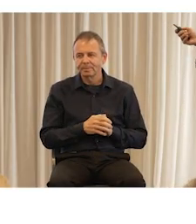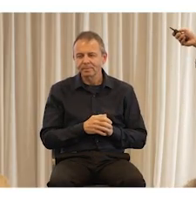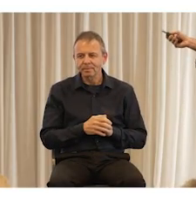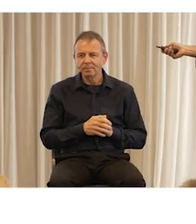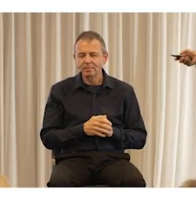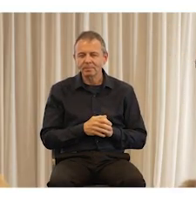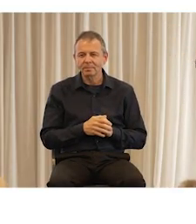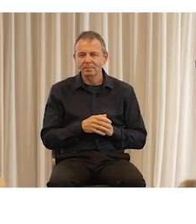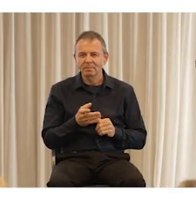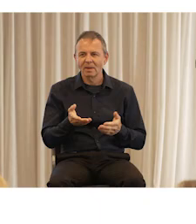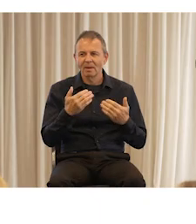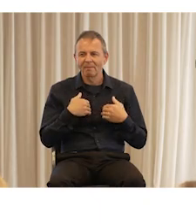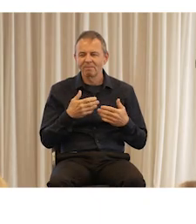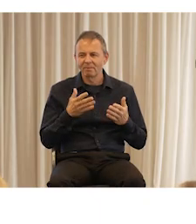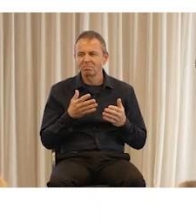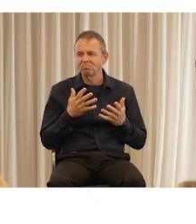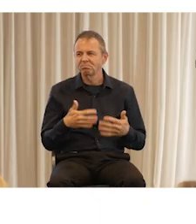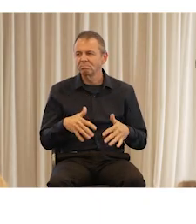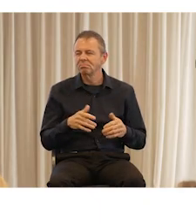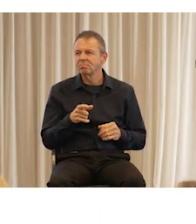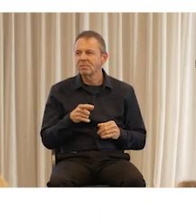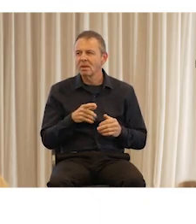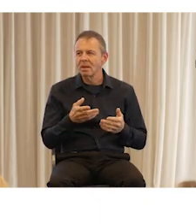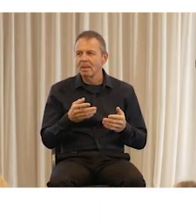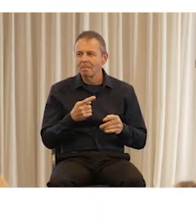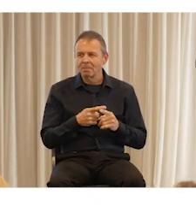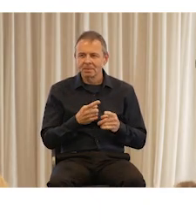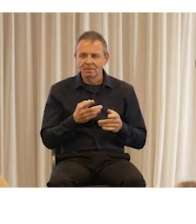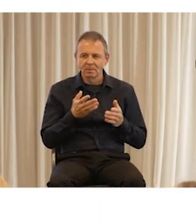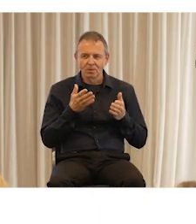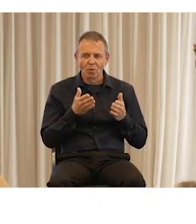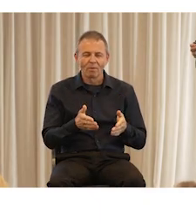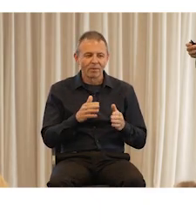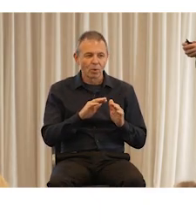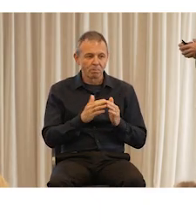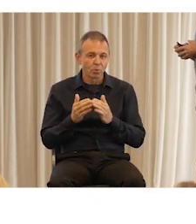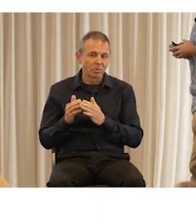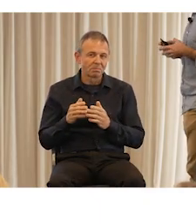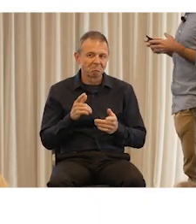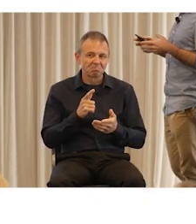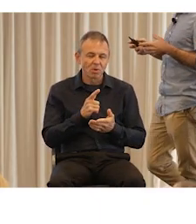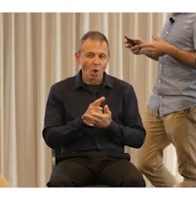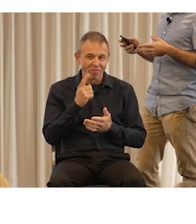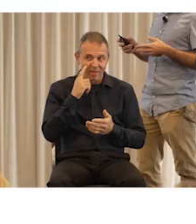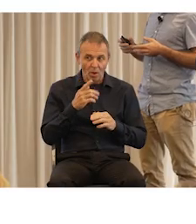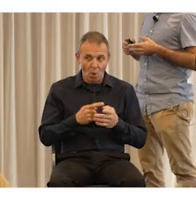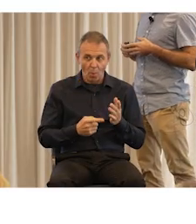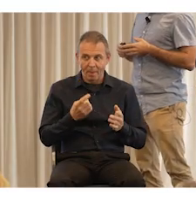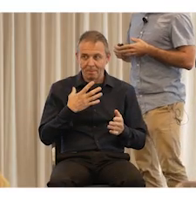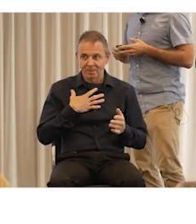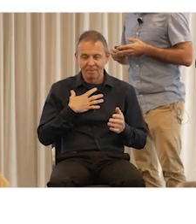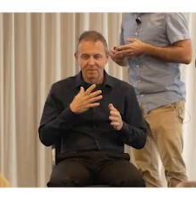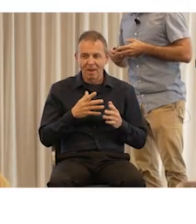has so much to offer people. And it offers communities. We think of it as sometimes one-sided, but this is also a chance for people